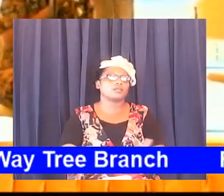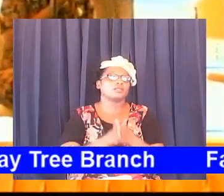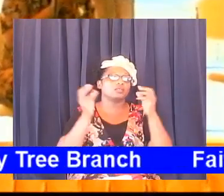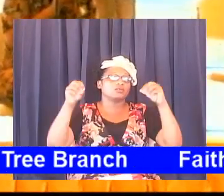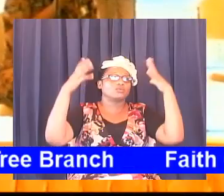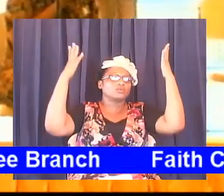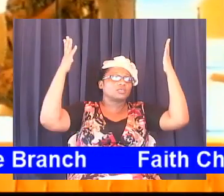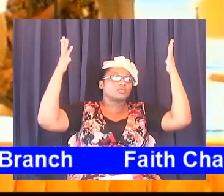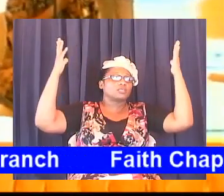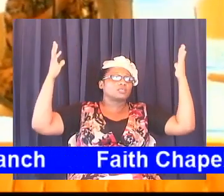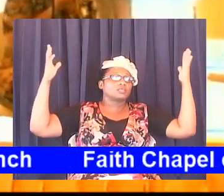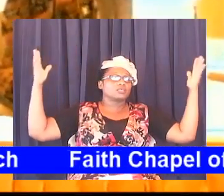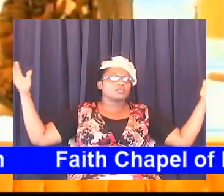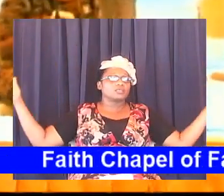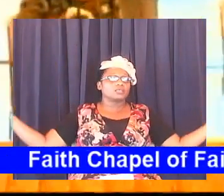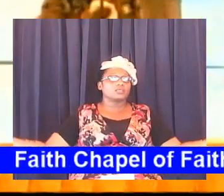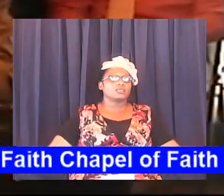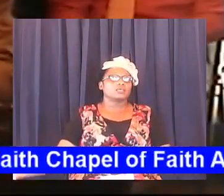Hallelujah.